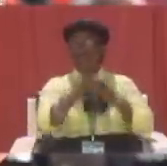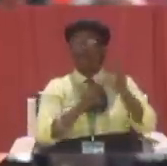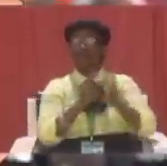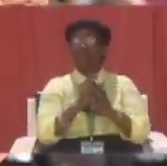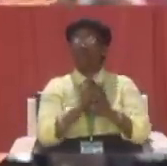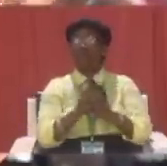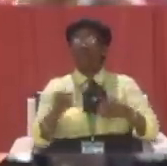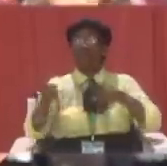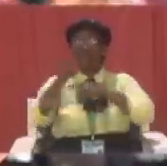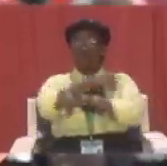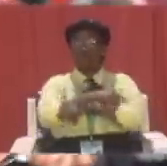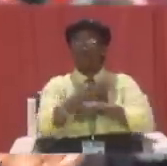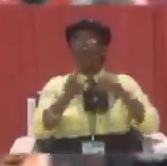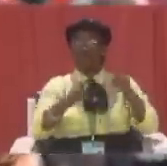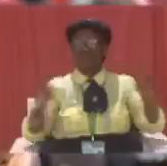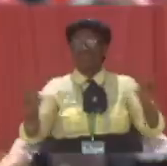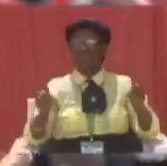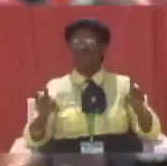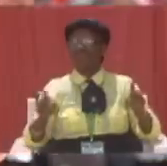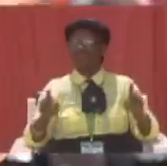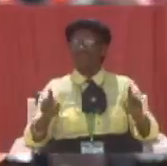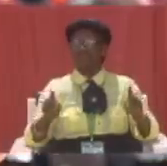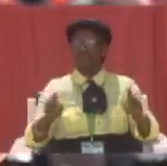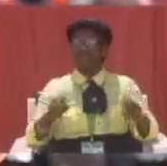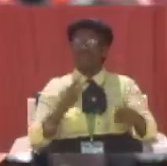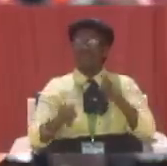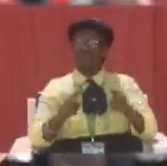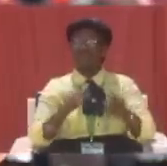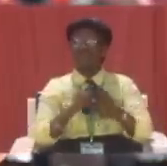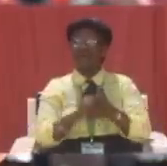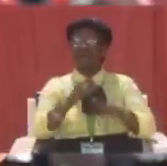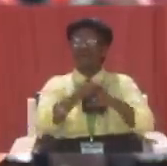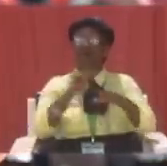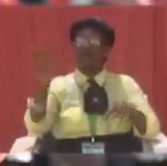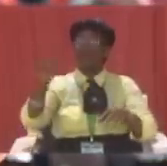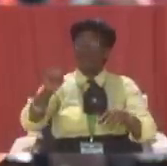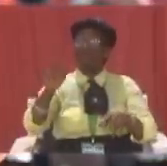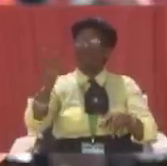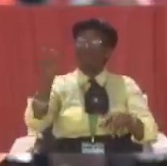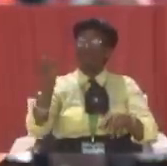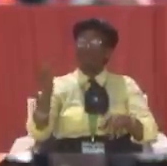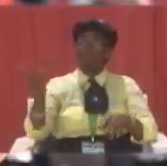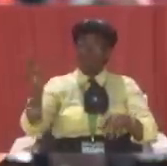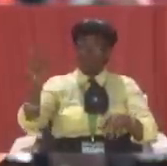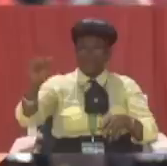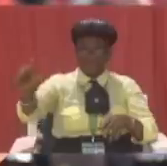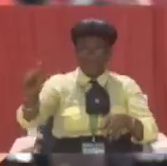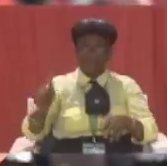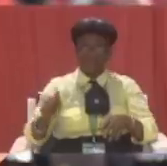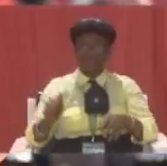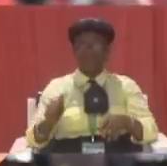themselves servants of the Most High God, who are in it for nothing other than money.